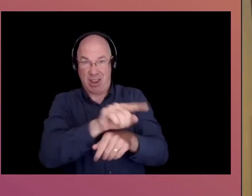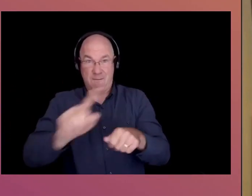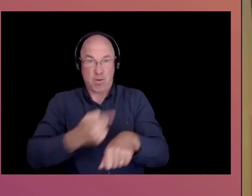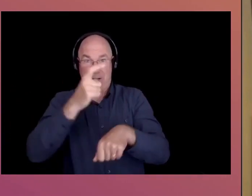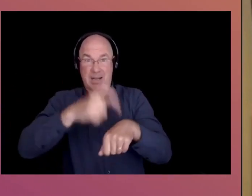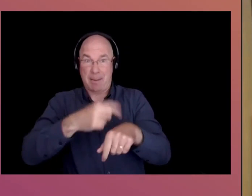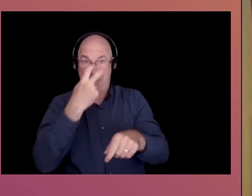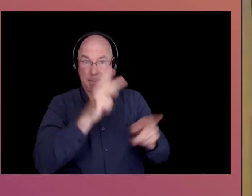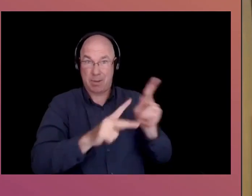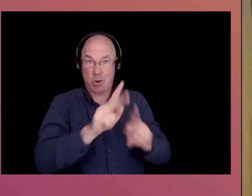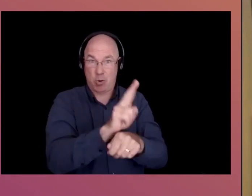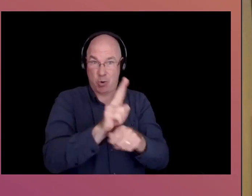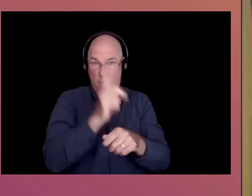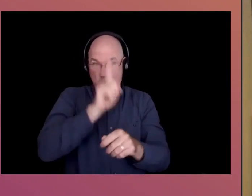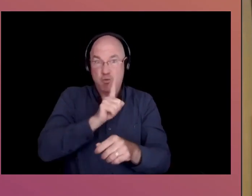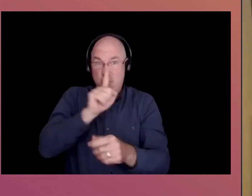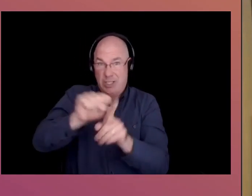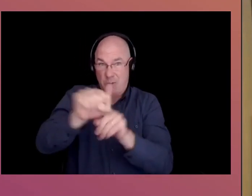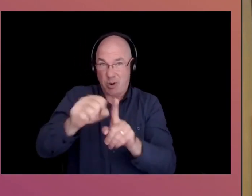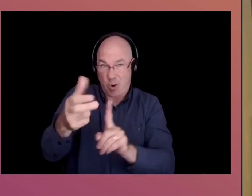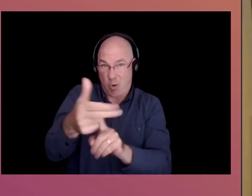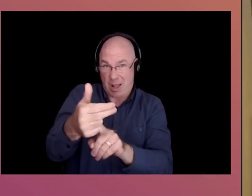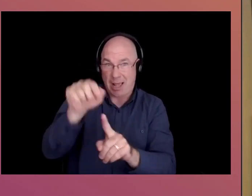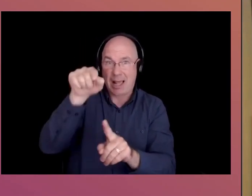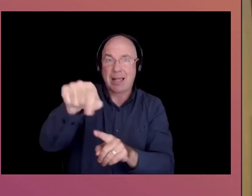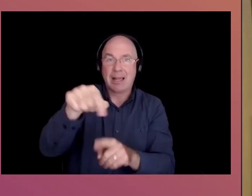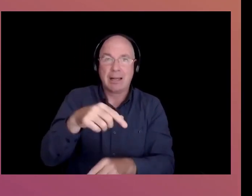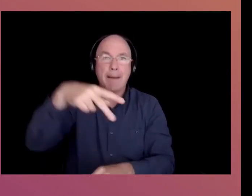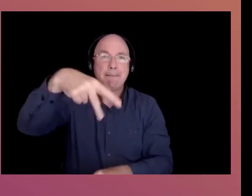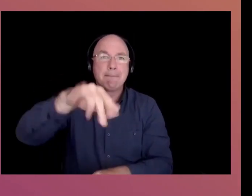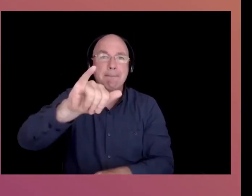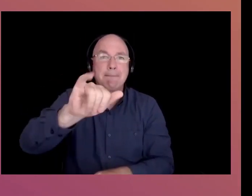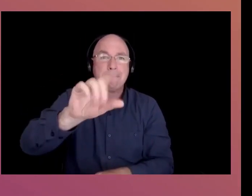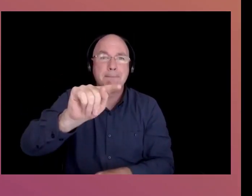actual situation at a hotel in Pittsburgh.